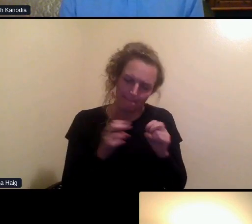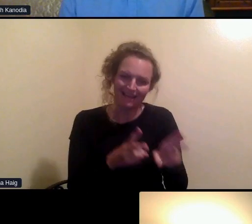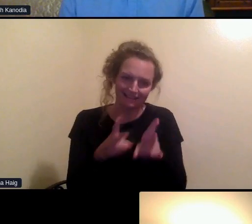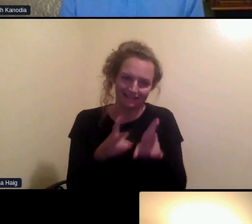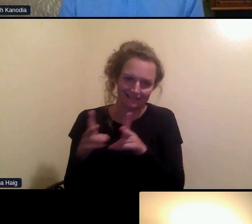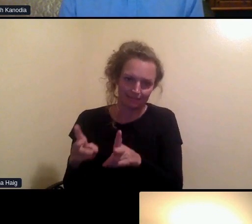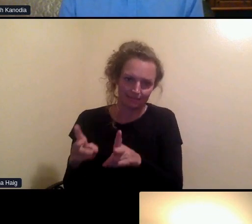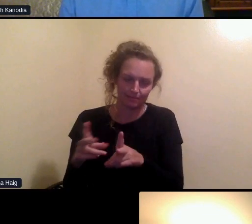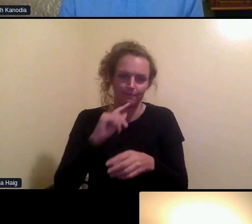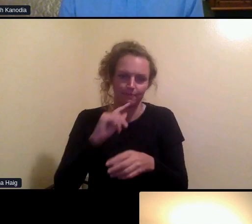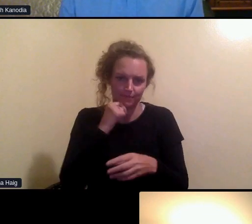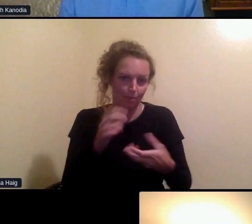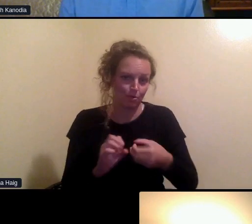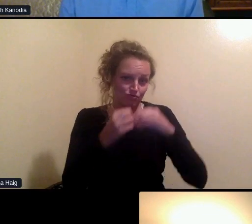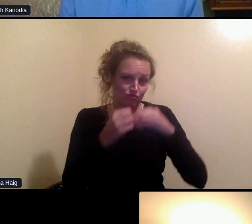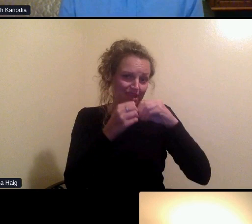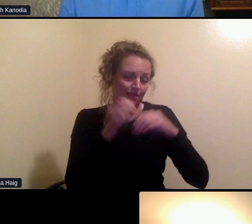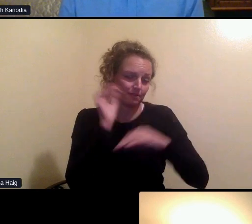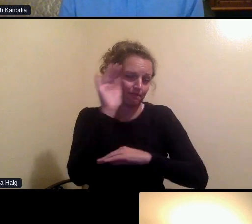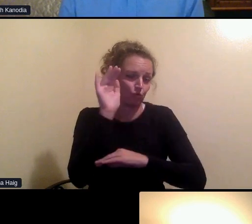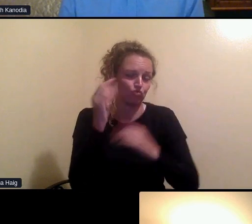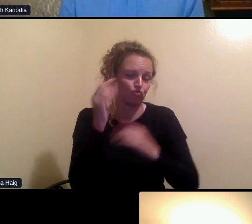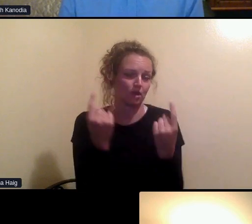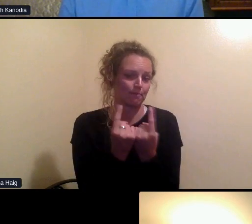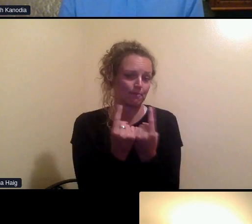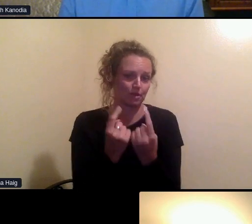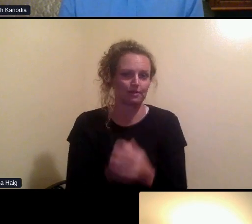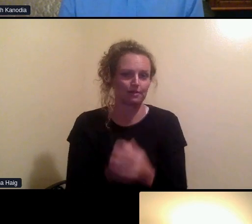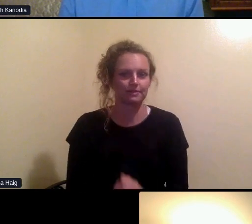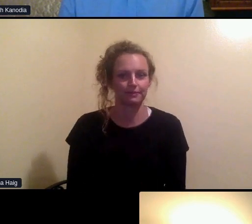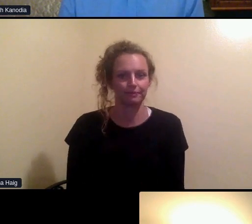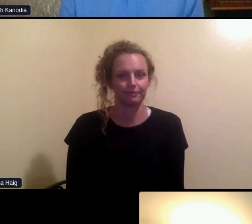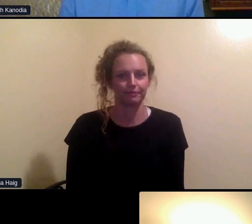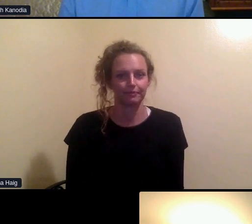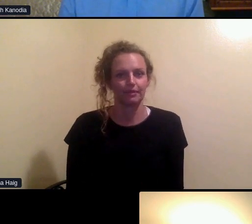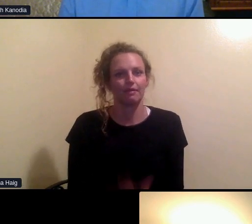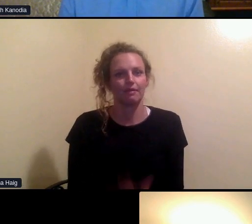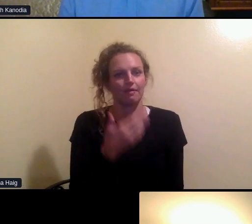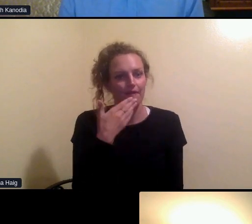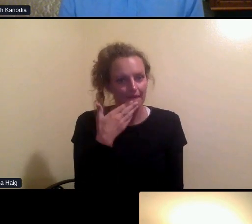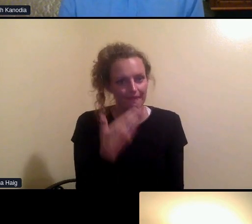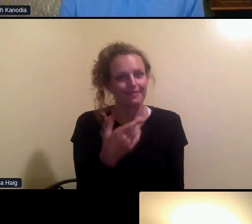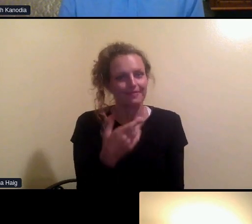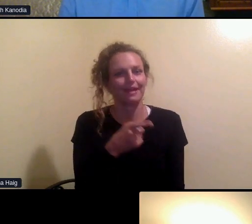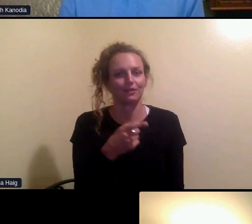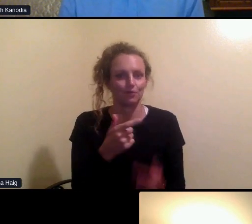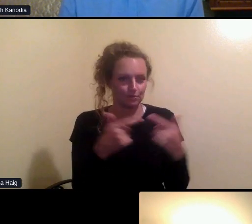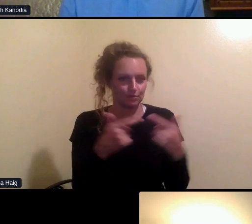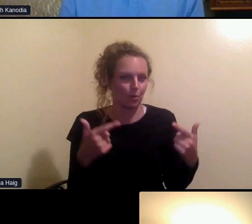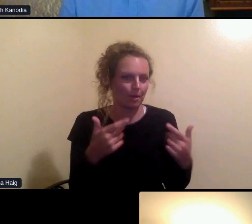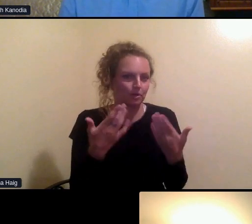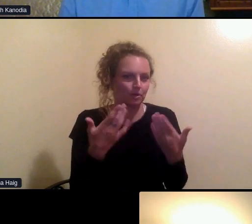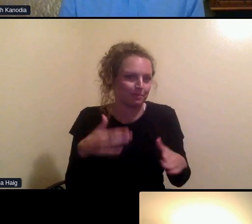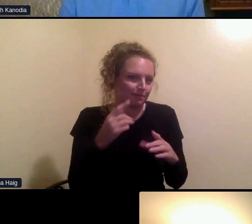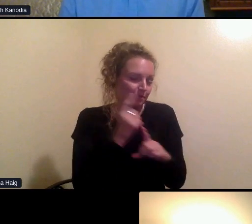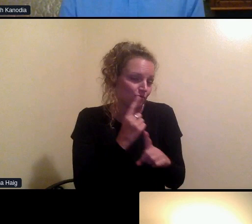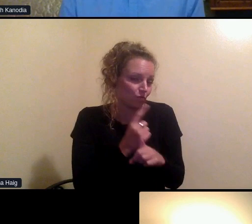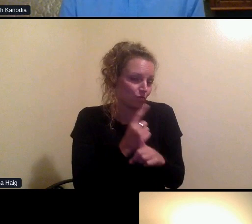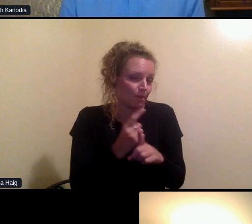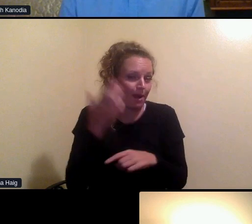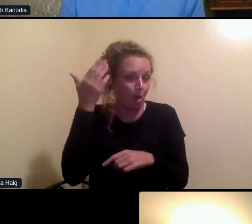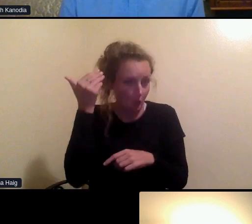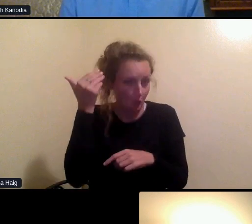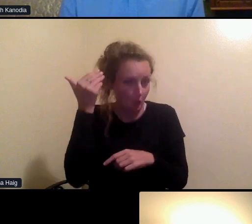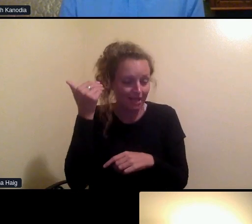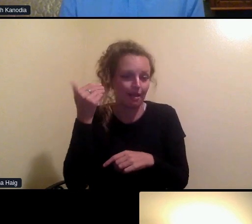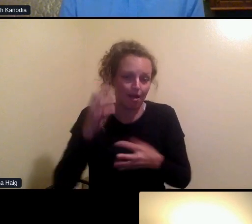really important point. And it's what Nir had touched on this earlier. It's about innovation. And so, you know, the need for